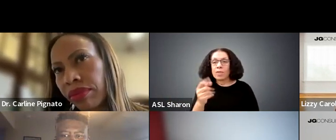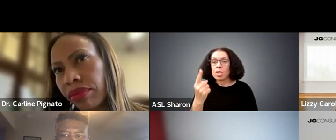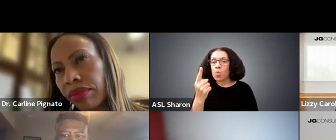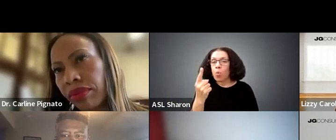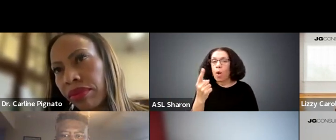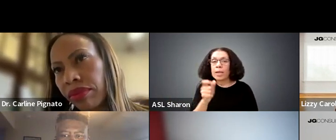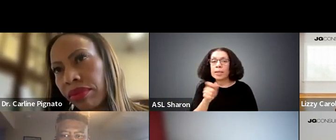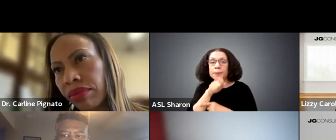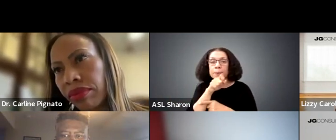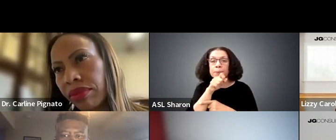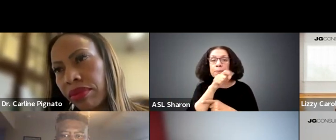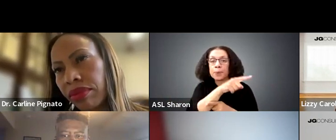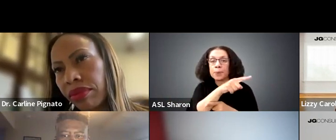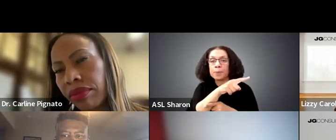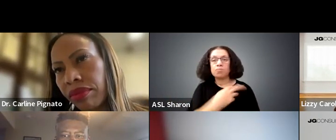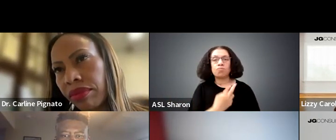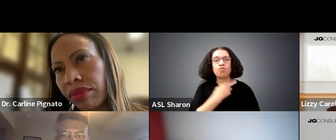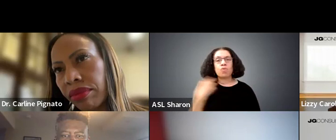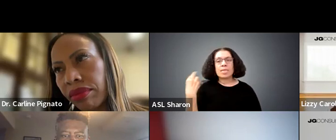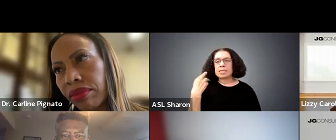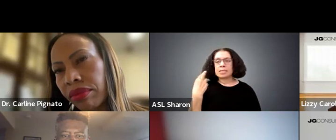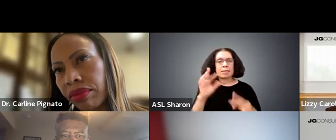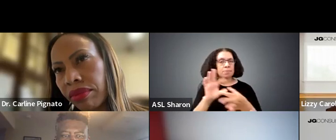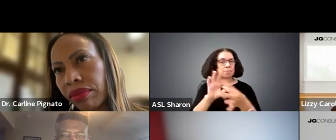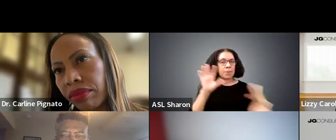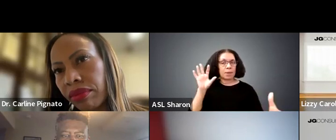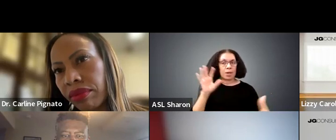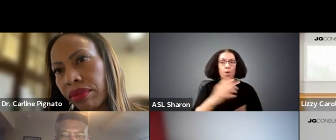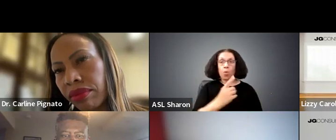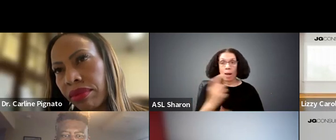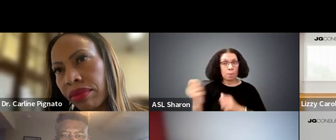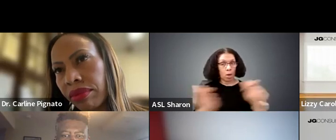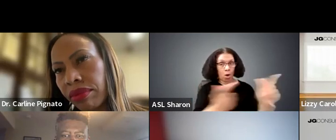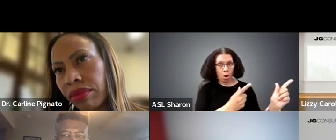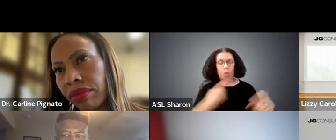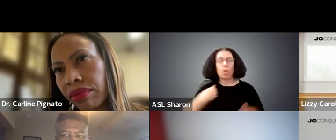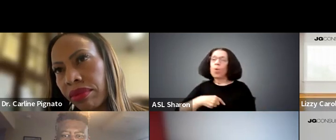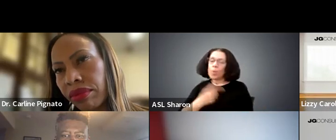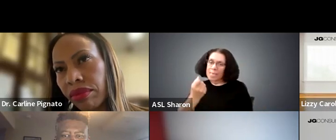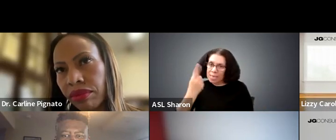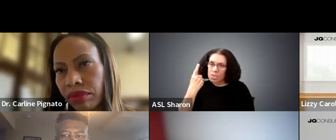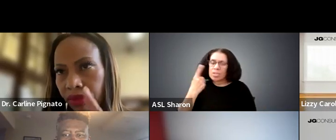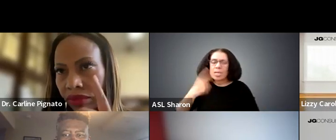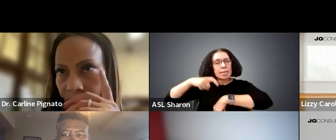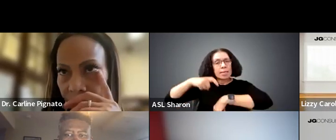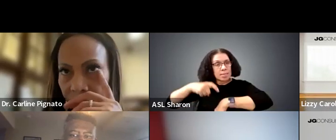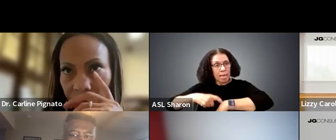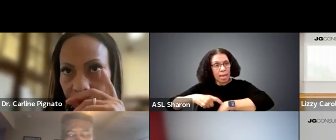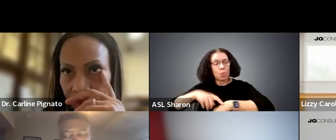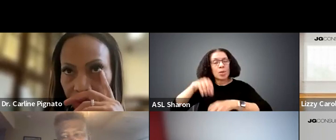at risk in their current districts. Now, that being said, everyone understands that at a certain point, when you are in